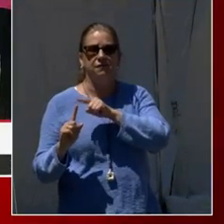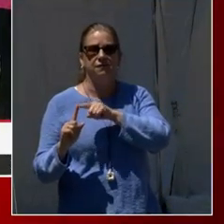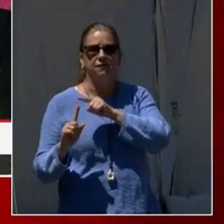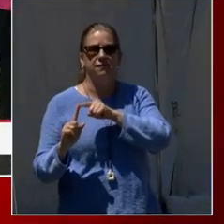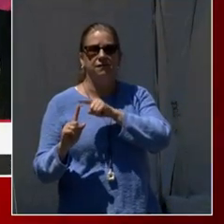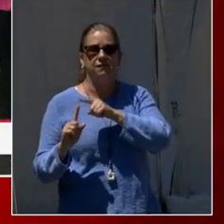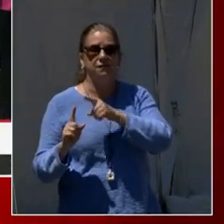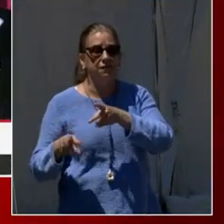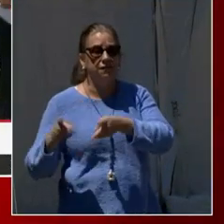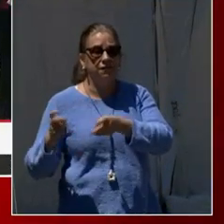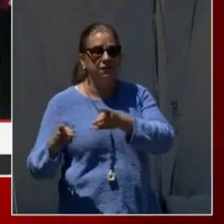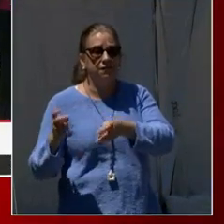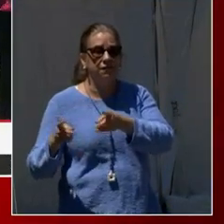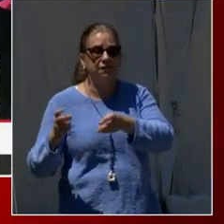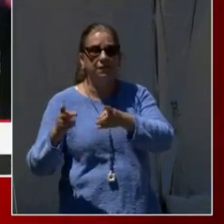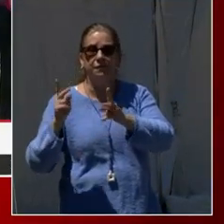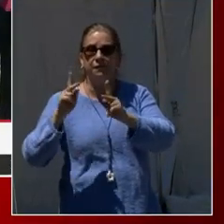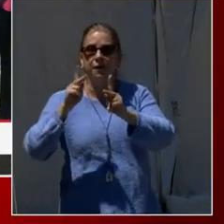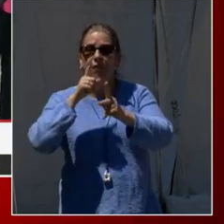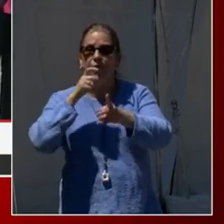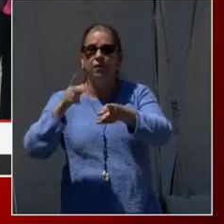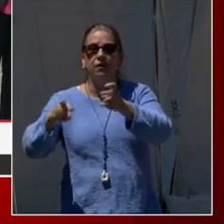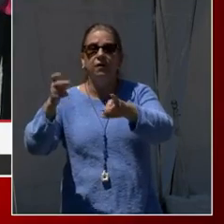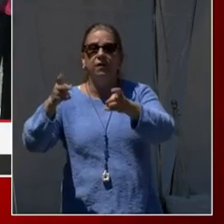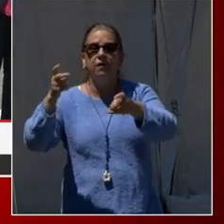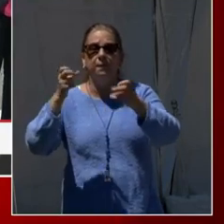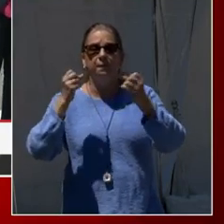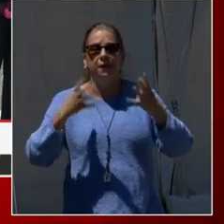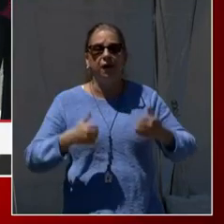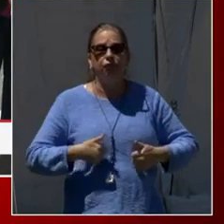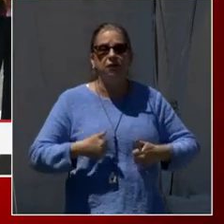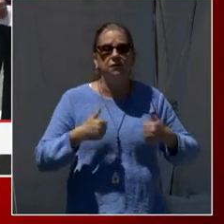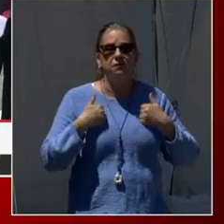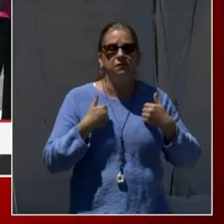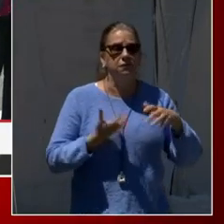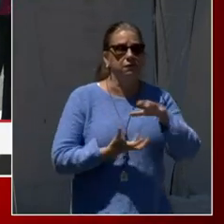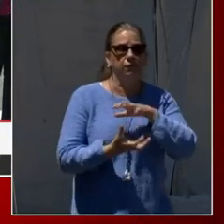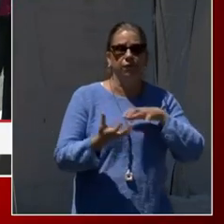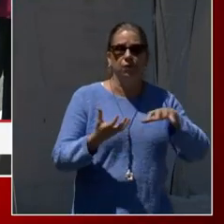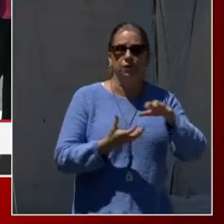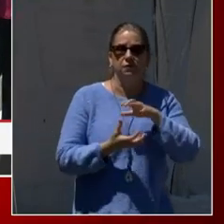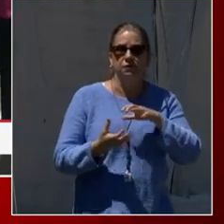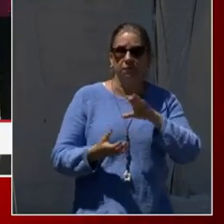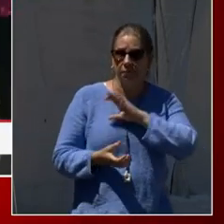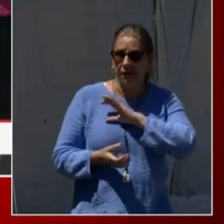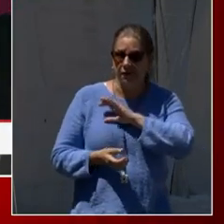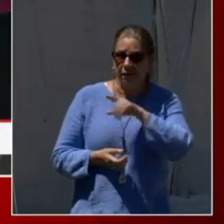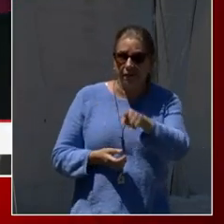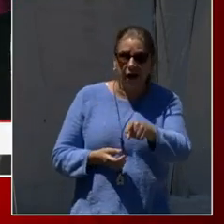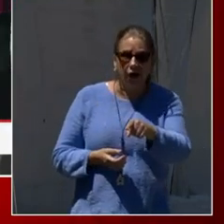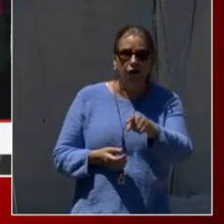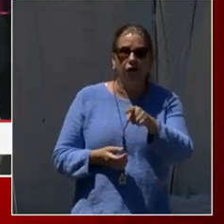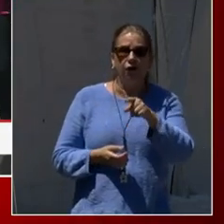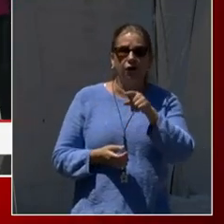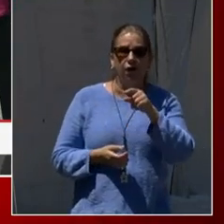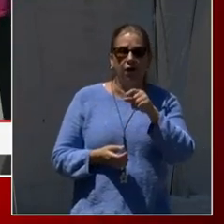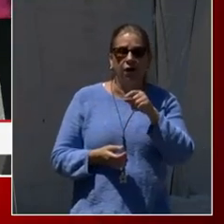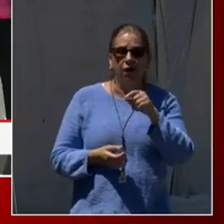lot from residents who are confused. Like, why wouldn't the police do something if they're nearby while it's underway? Can you help explain